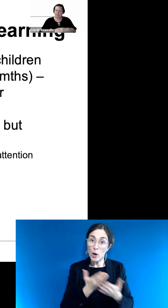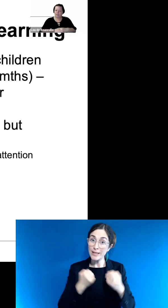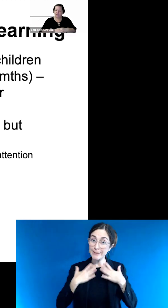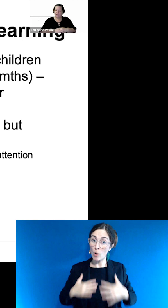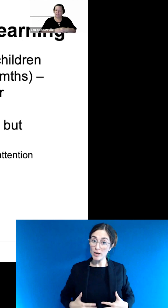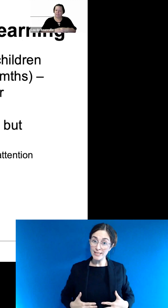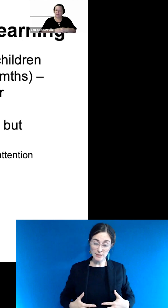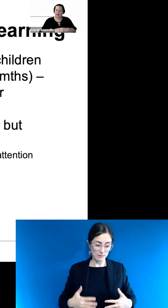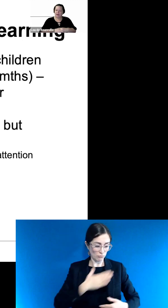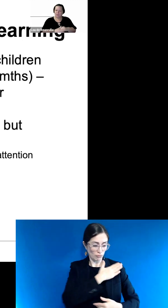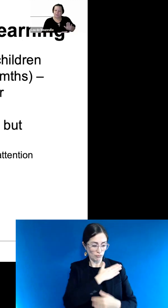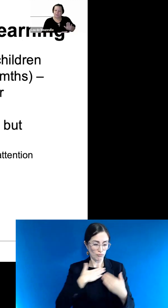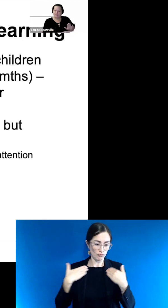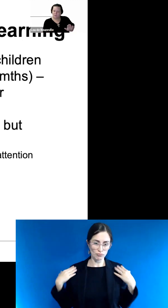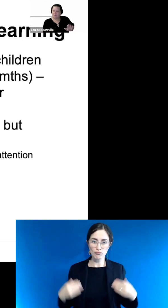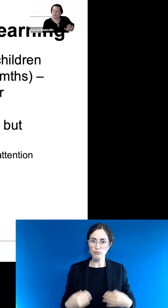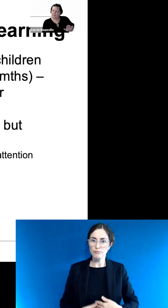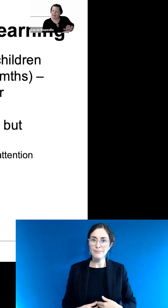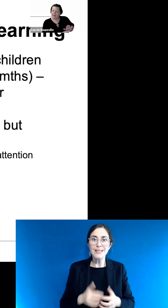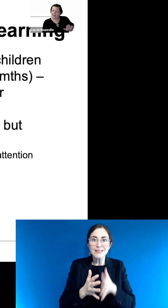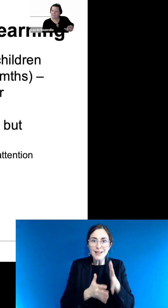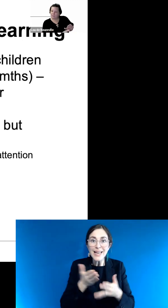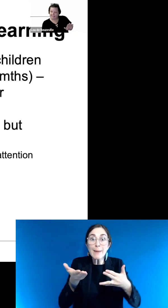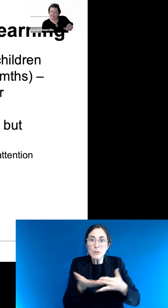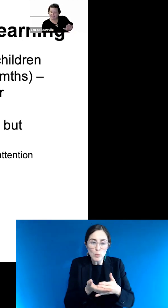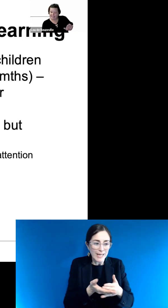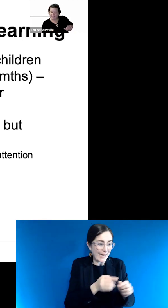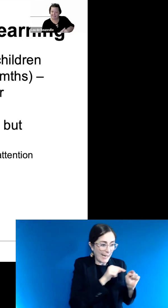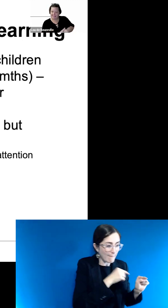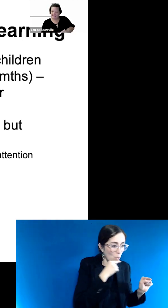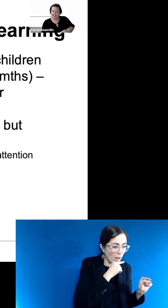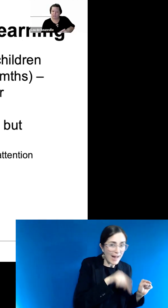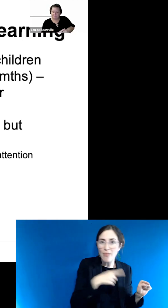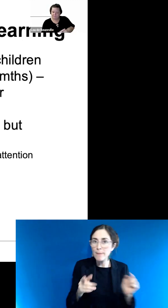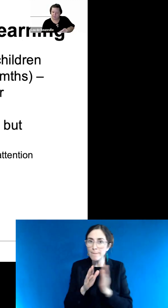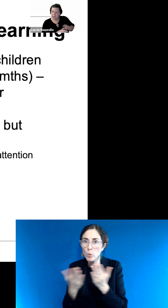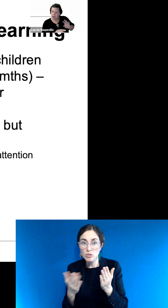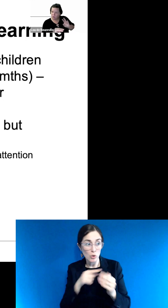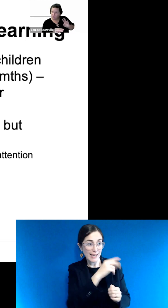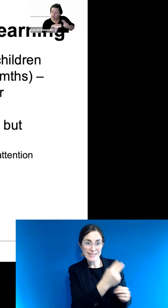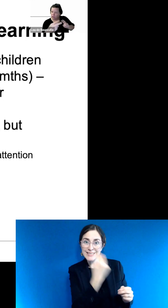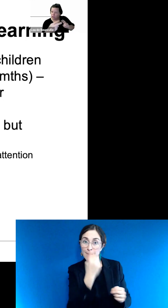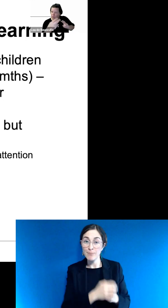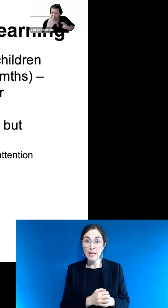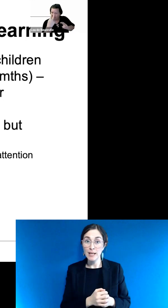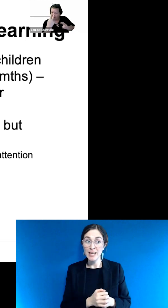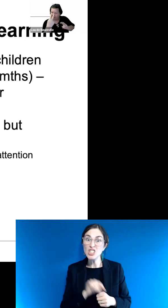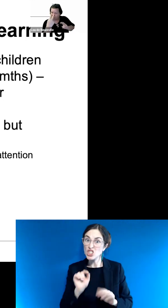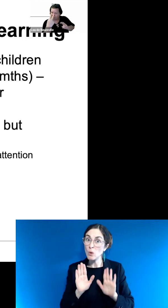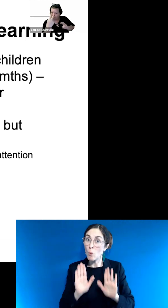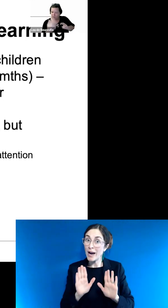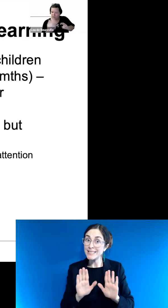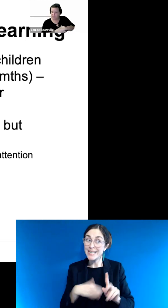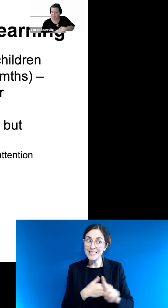his body. She's signing between the book and him so that he can see. Every time you watch, she waits until